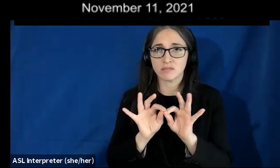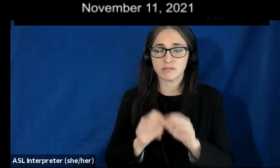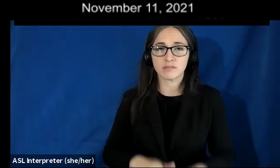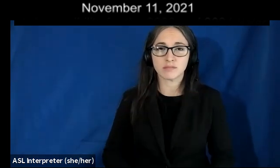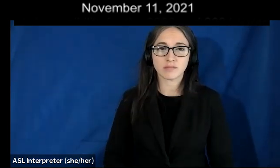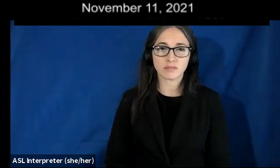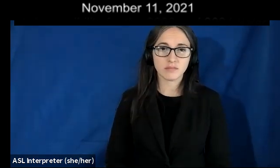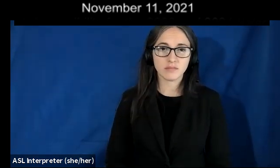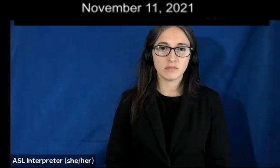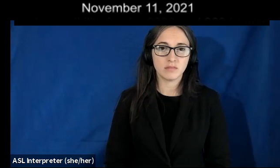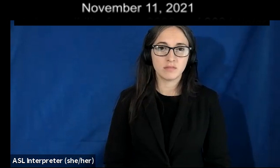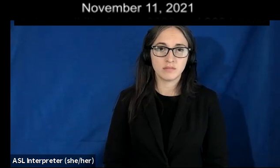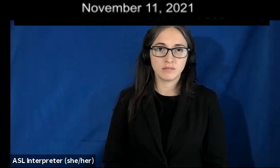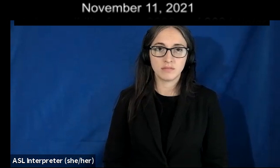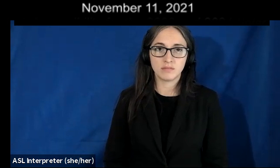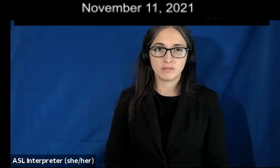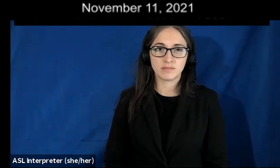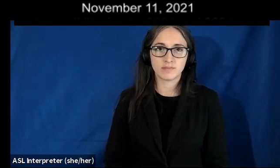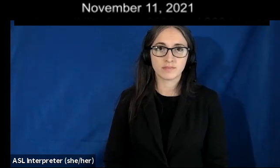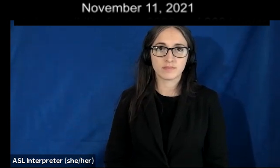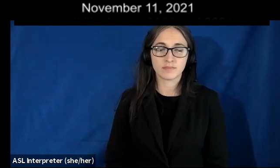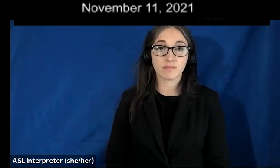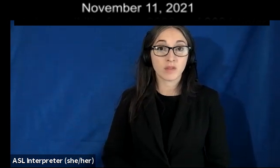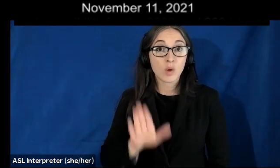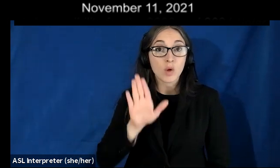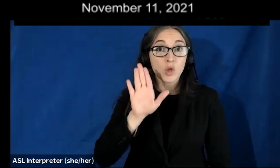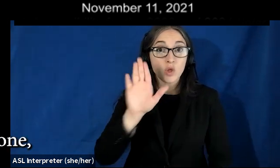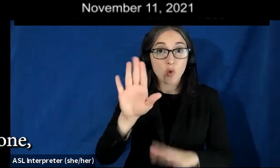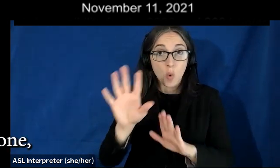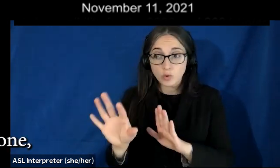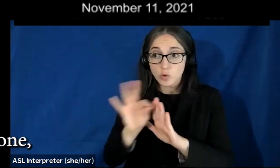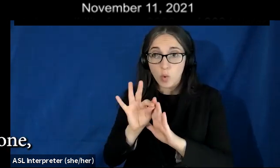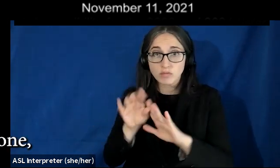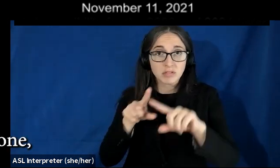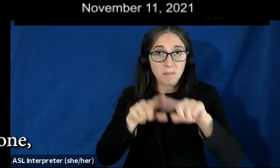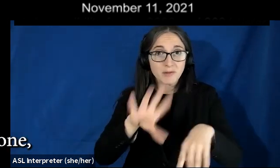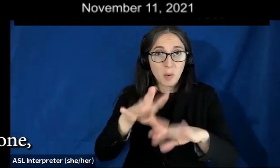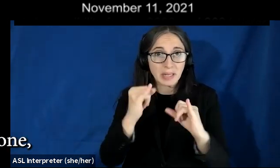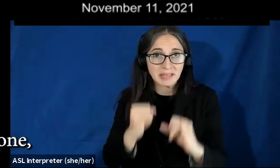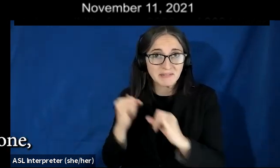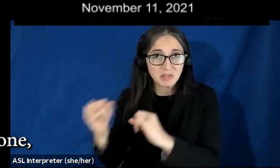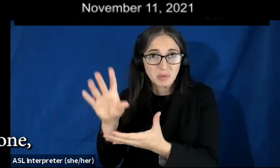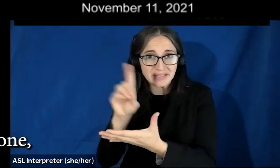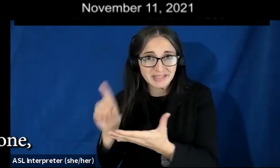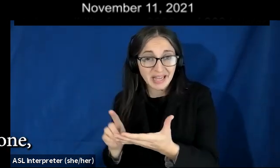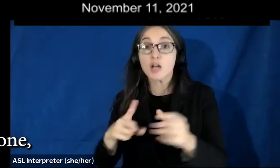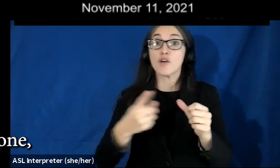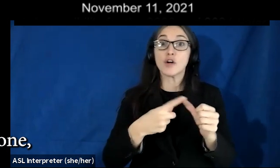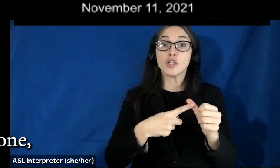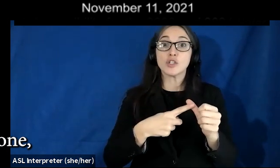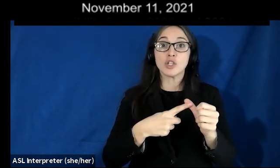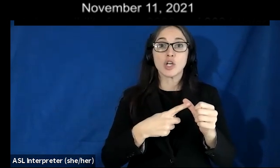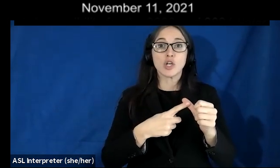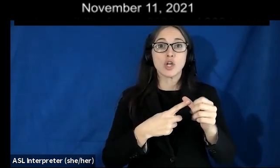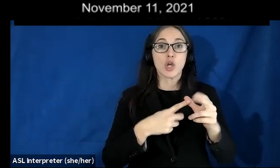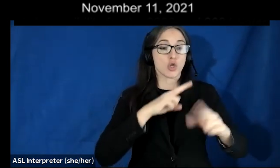decide your individual design. First of all, we say universal design, design for